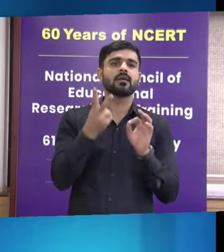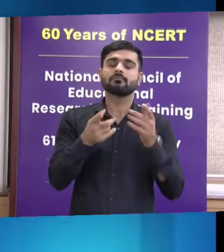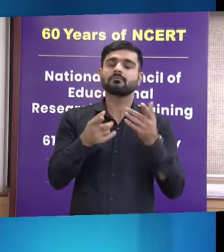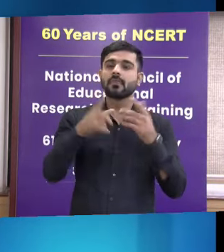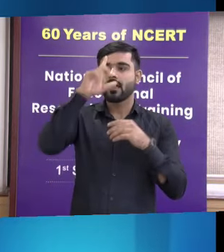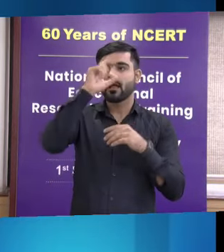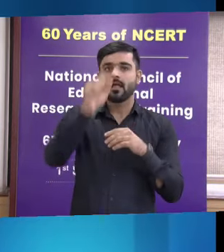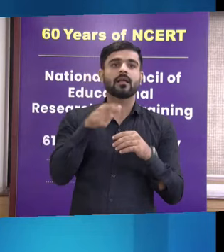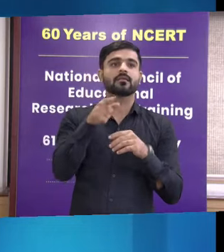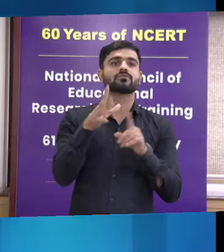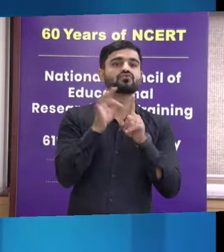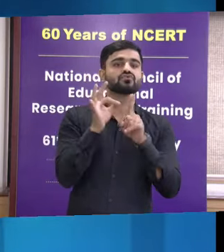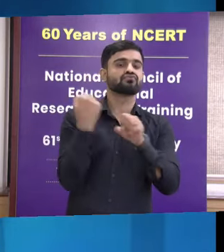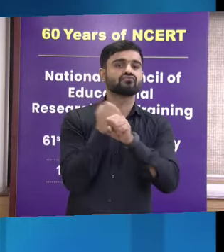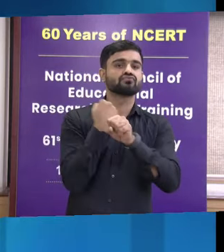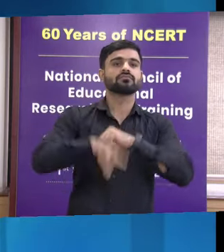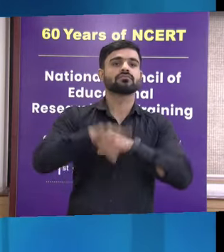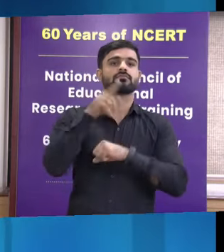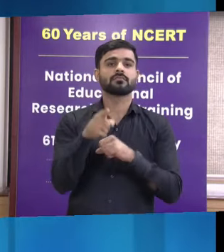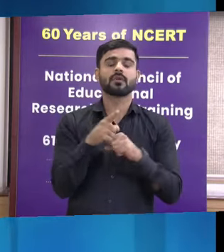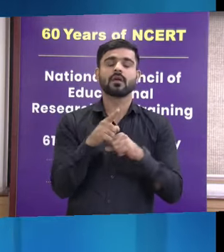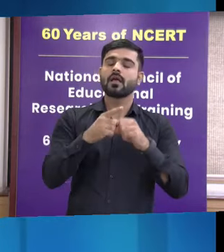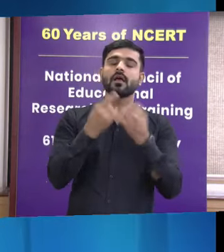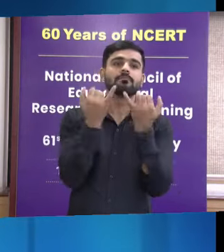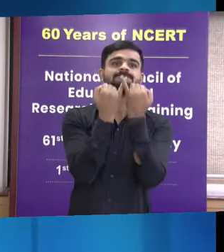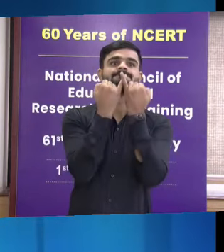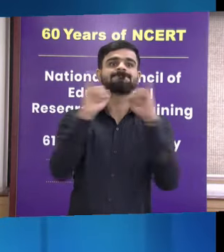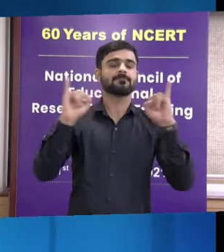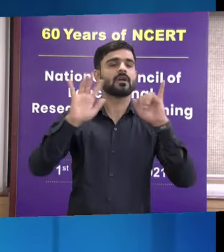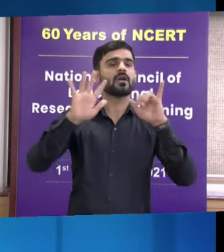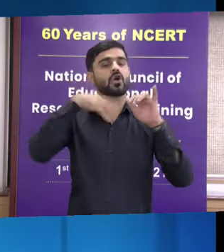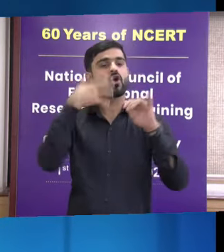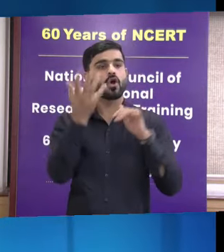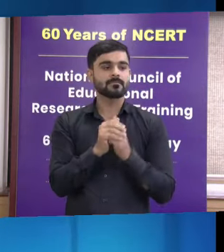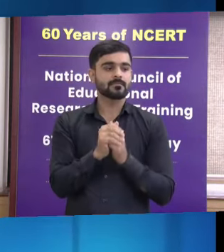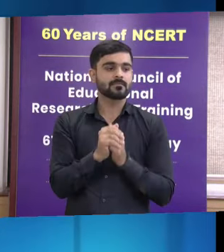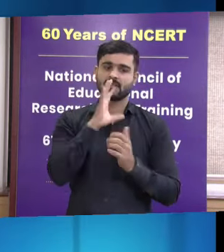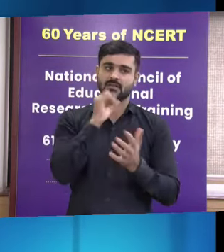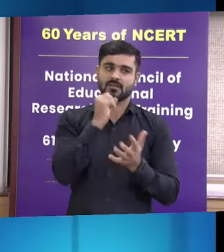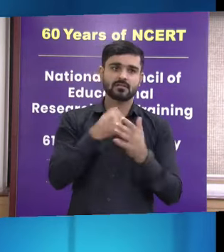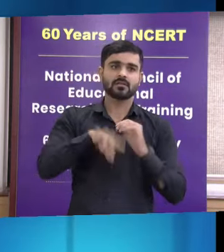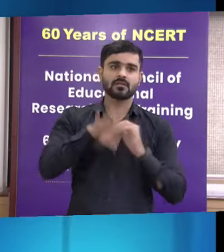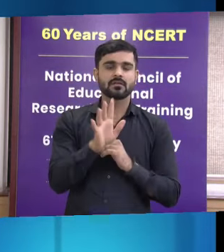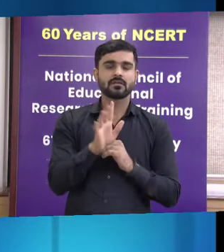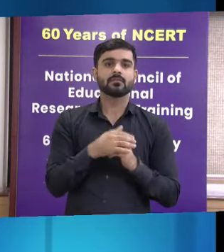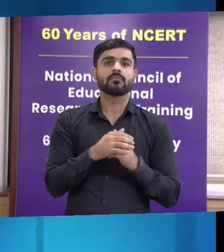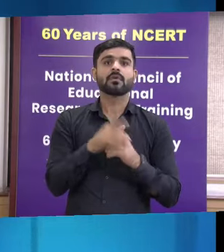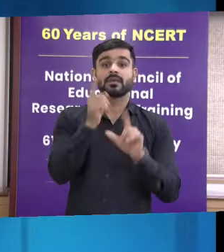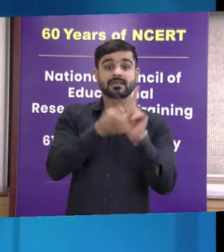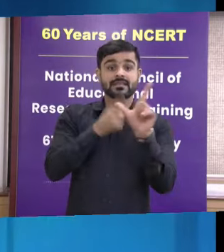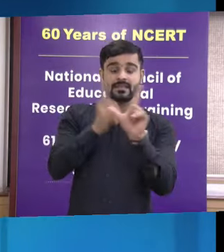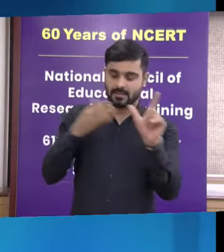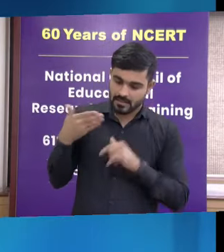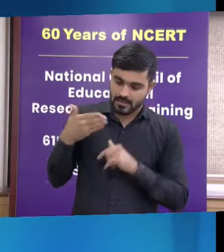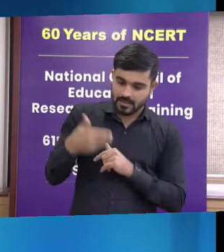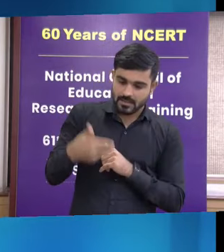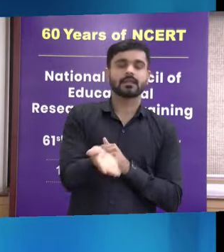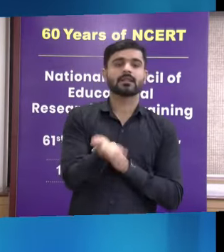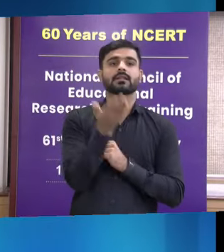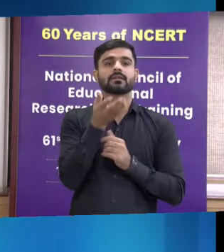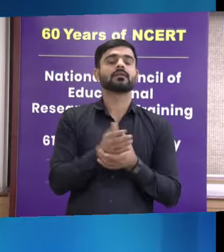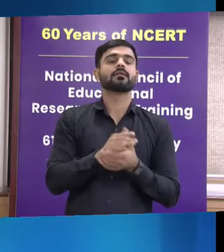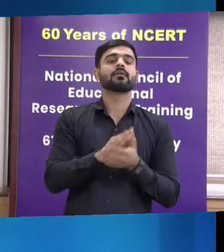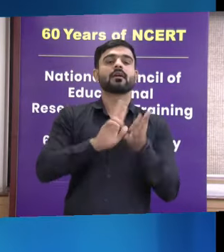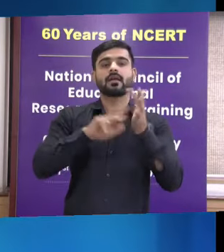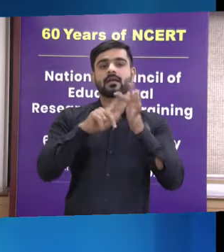immensely from all its wisdom. And I'm sure that in the years to come,